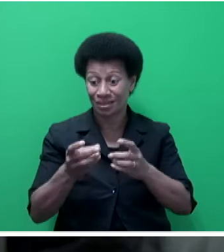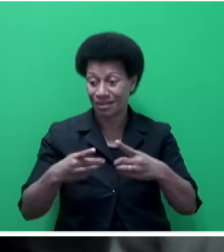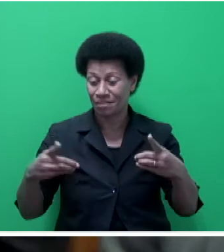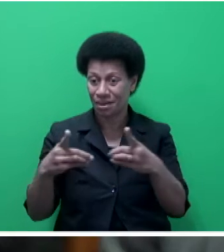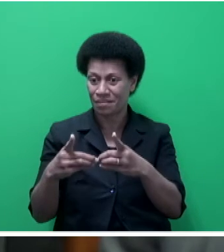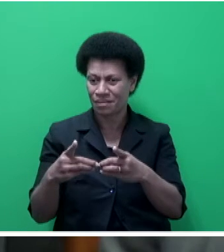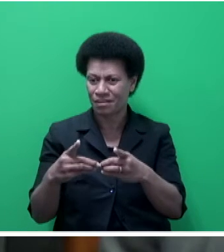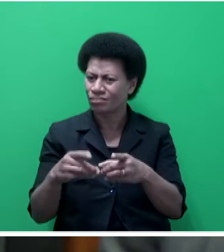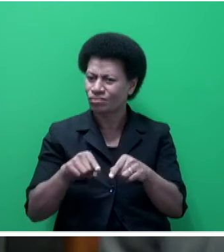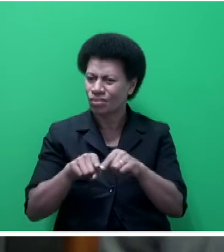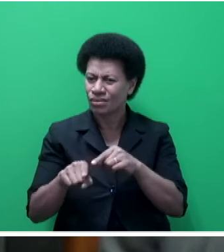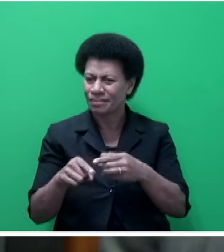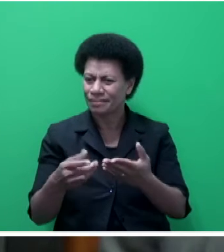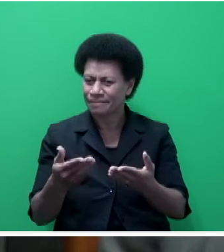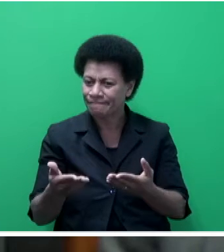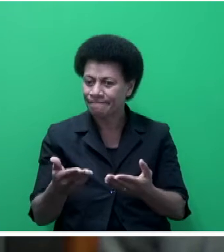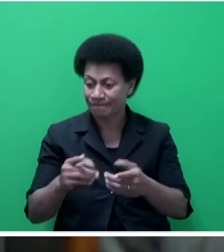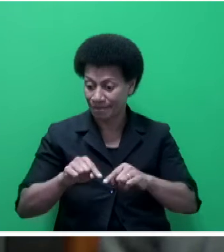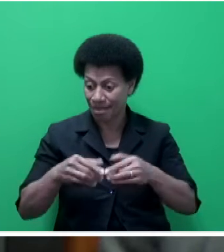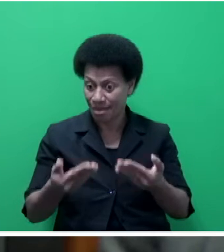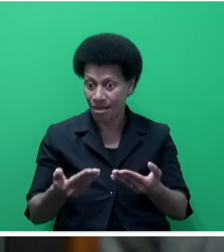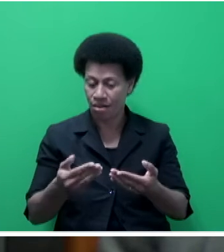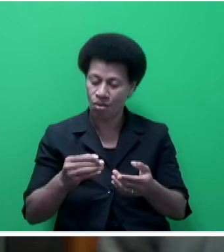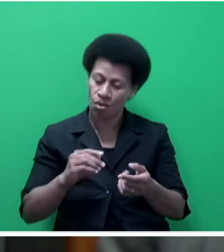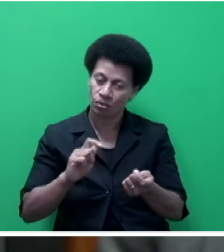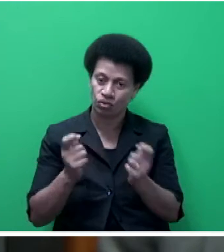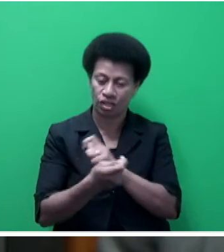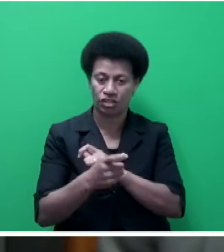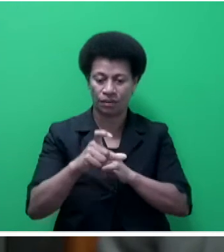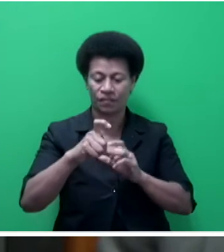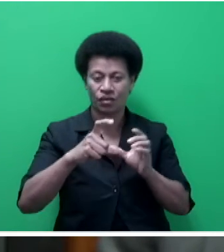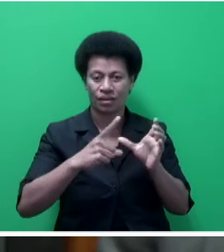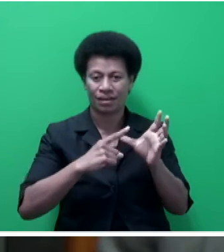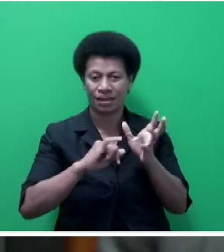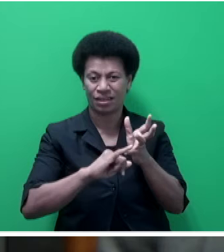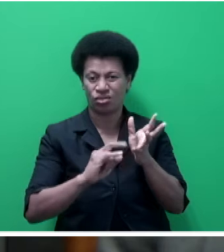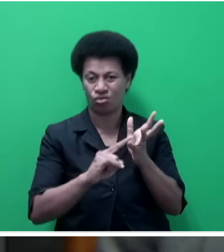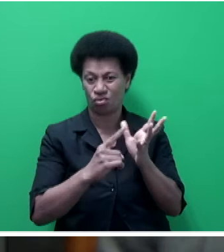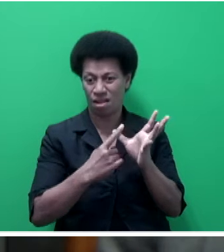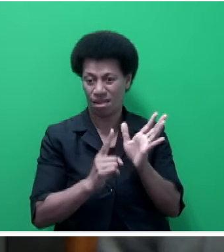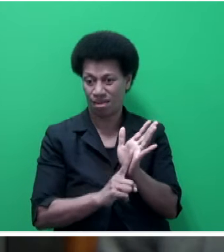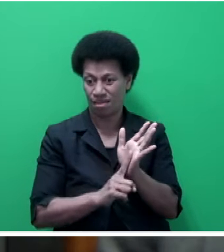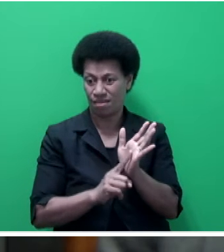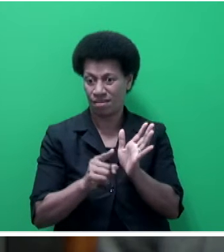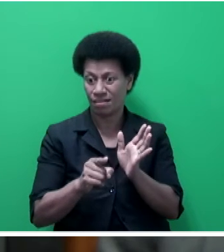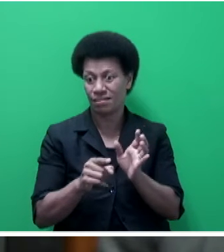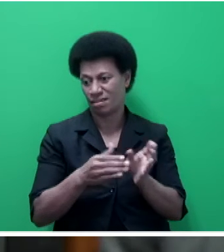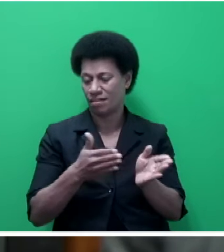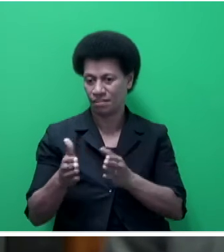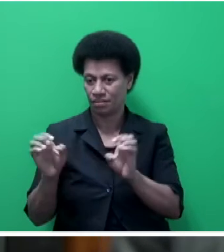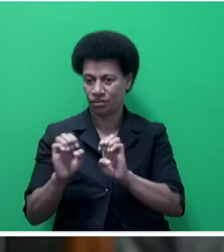casualty department. That's actually changed. The ministry focus has been on developing and upskilling the workforce in emergency